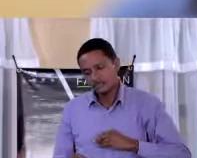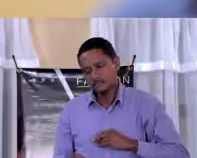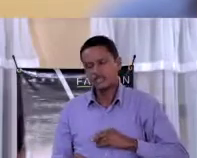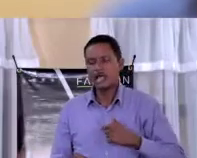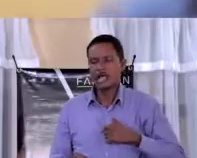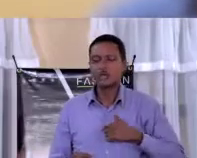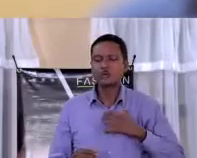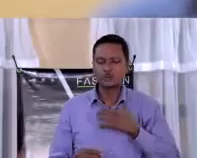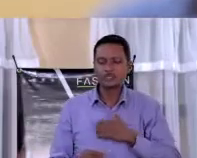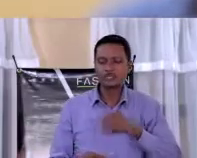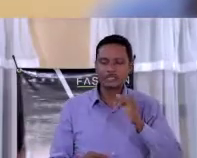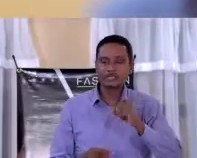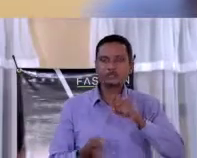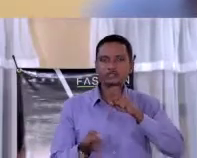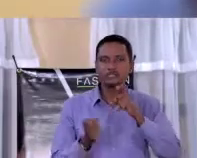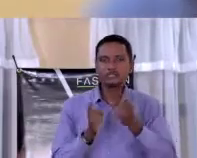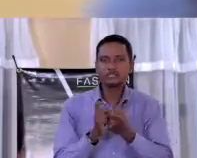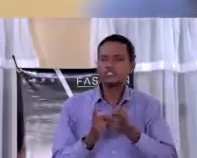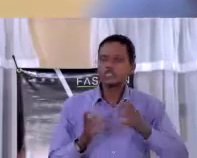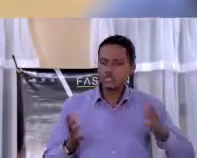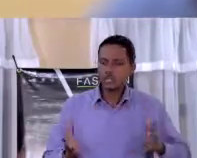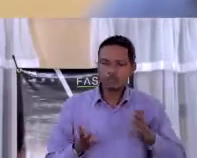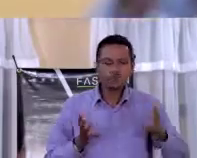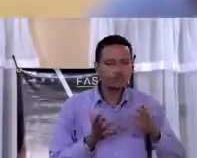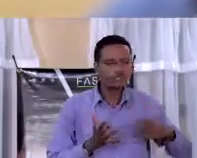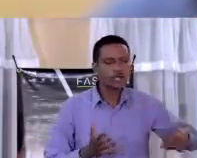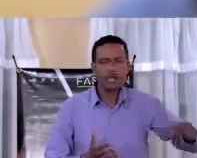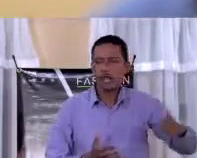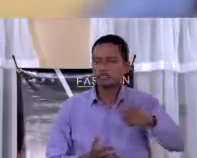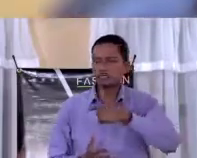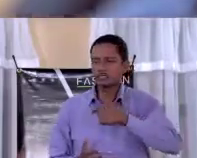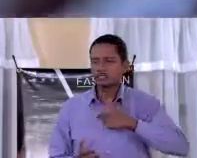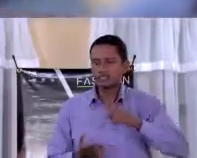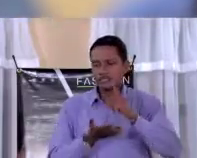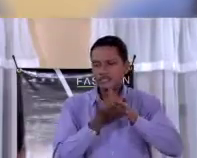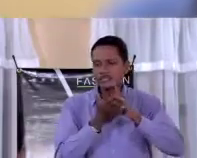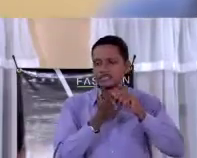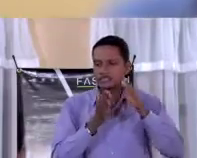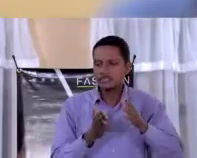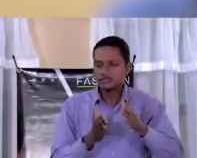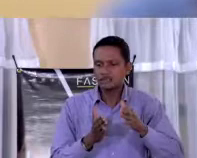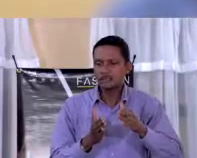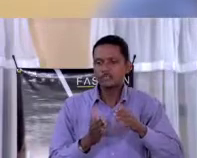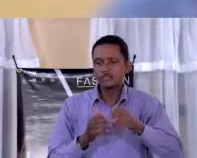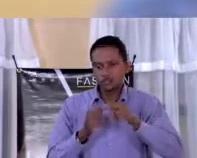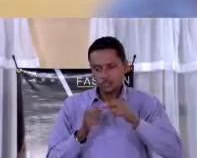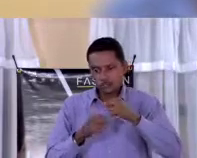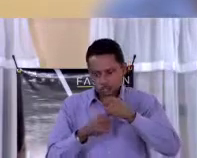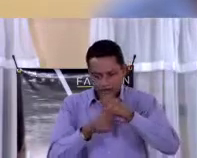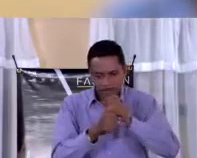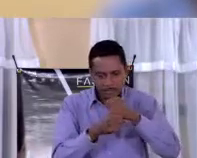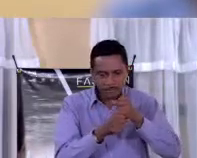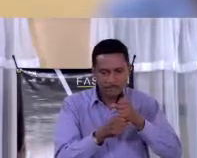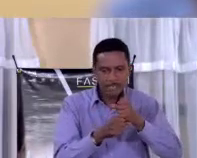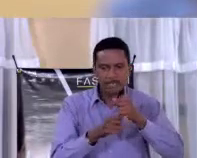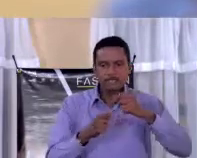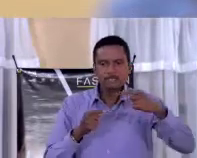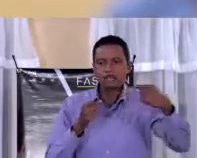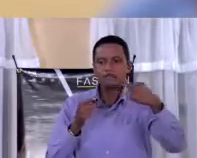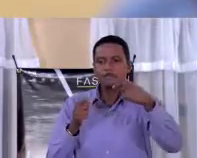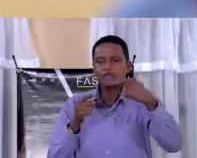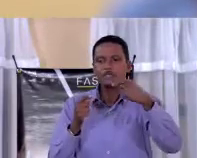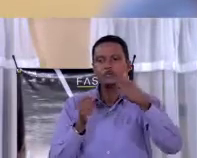in order to encourage us designers to follow through and to produce and to be able to compete with the international